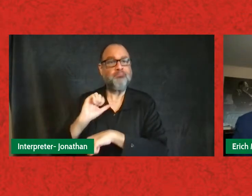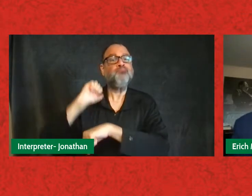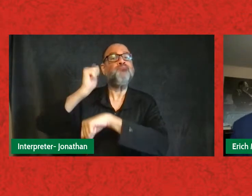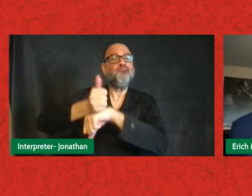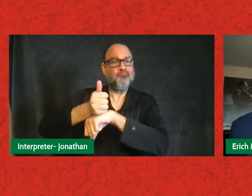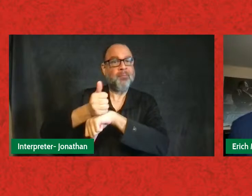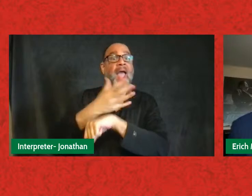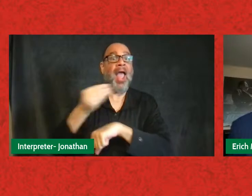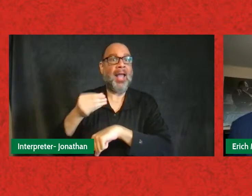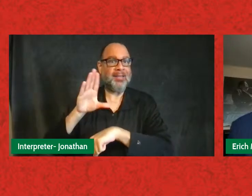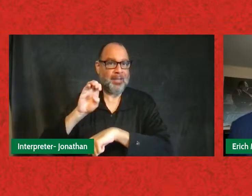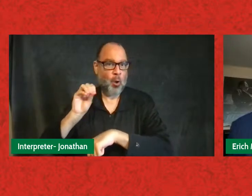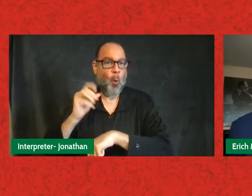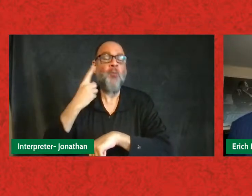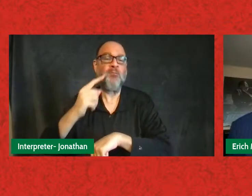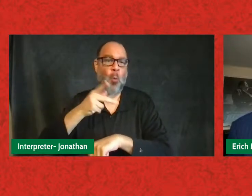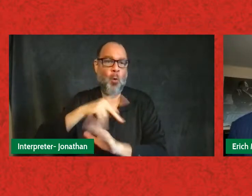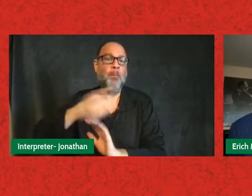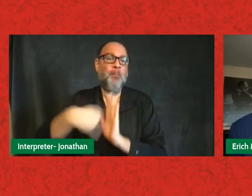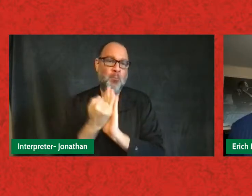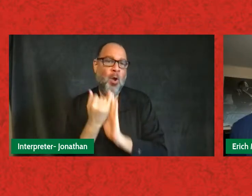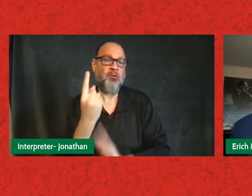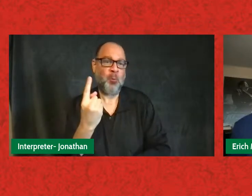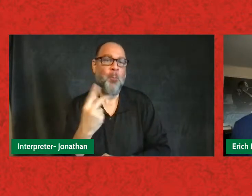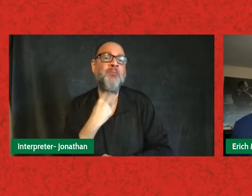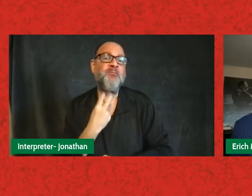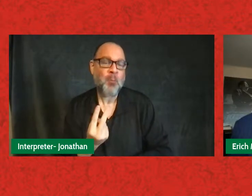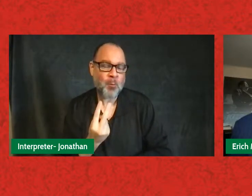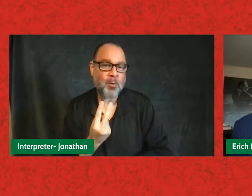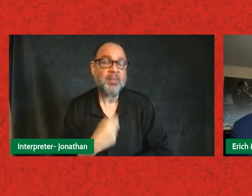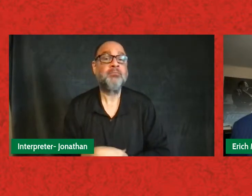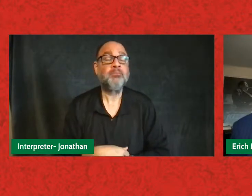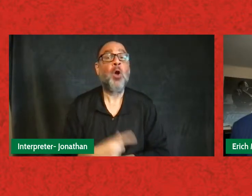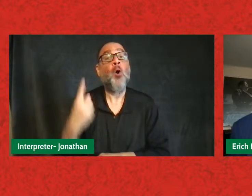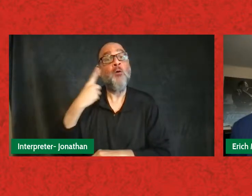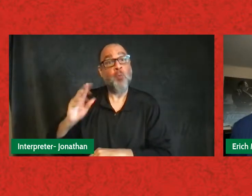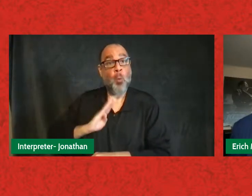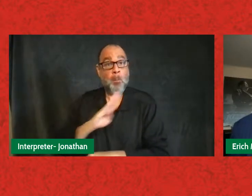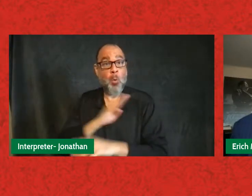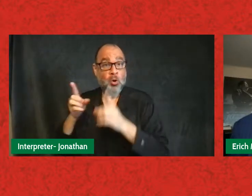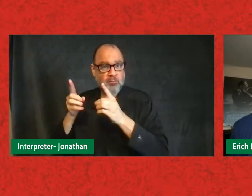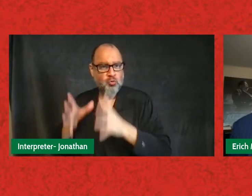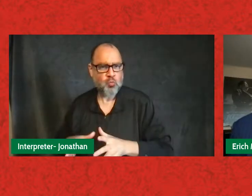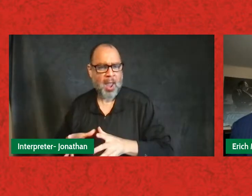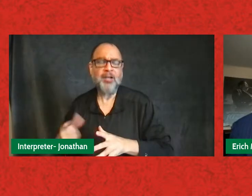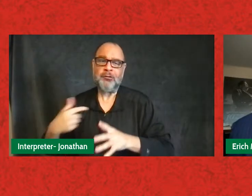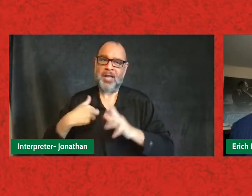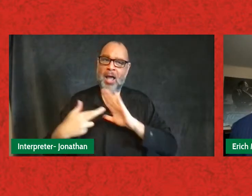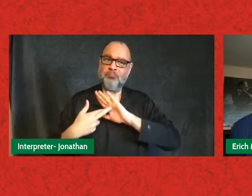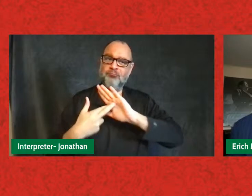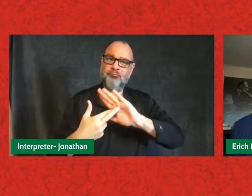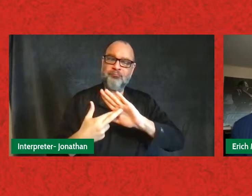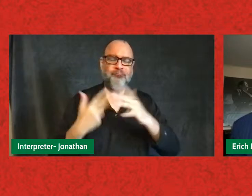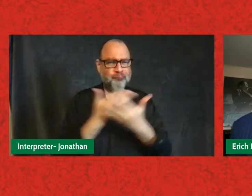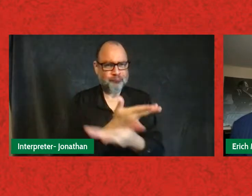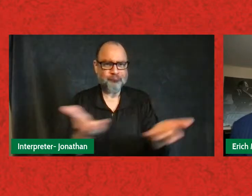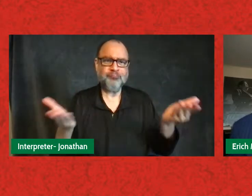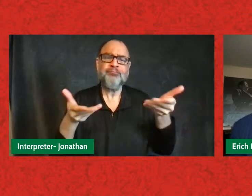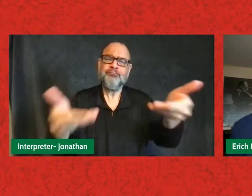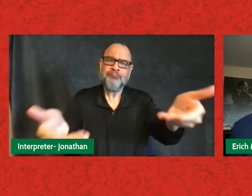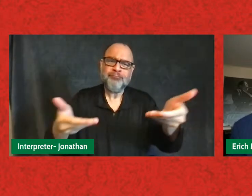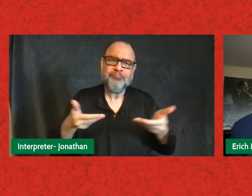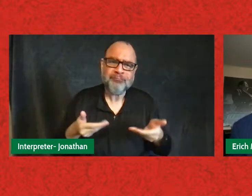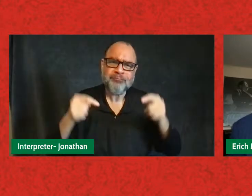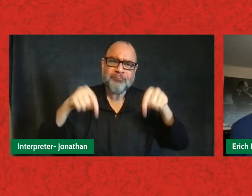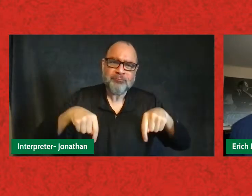Voice. On behalf of the Board of Directors, I would like to welcome you all to the African Grove